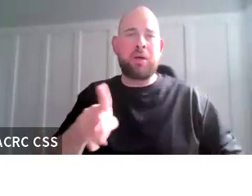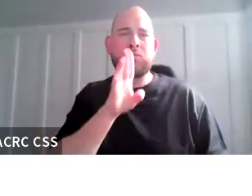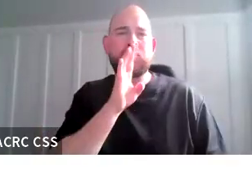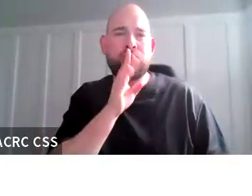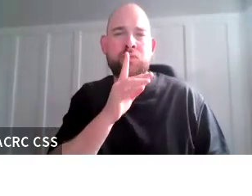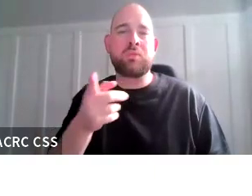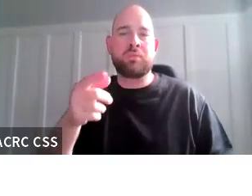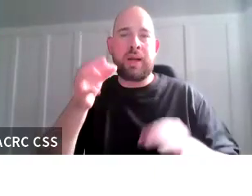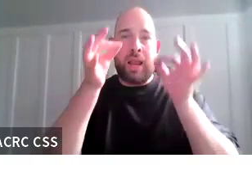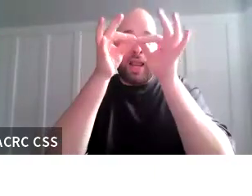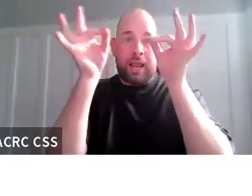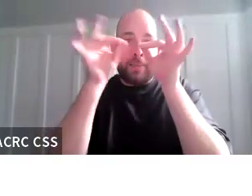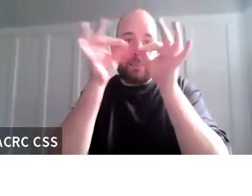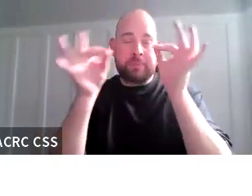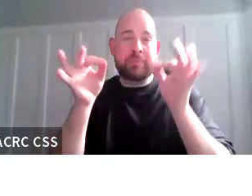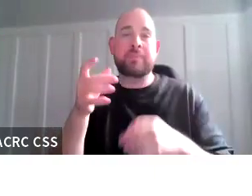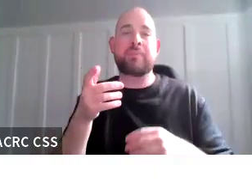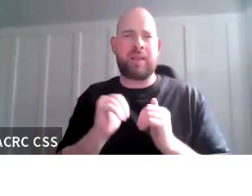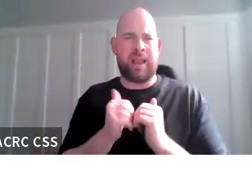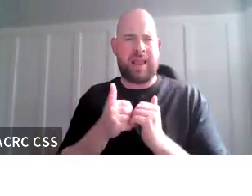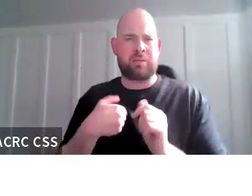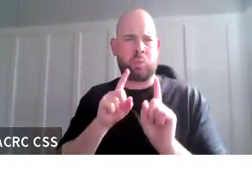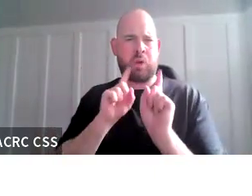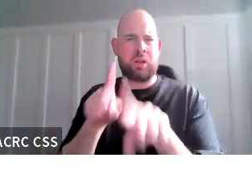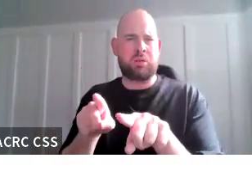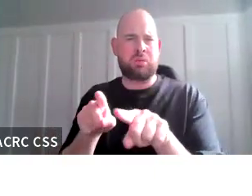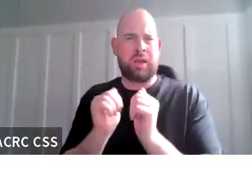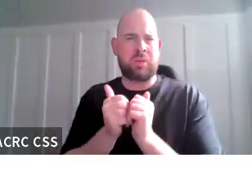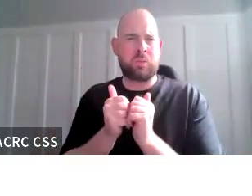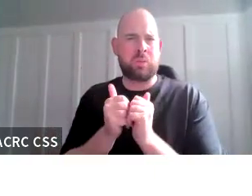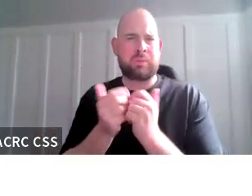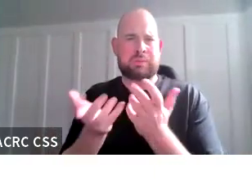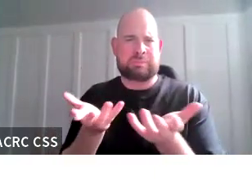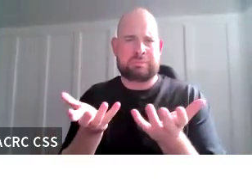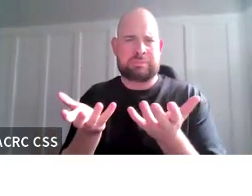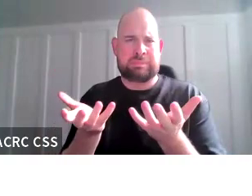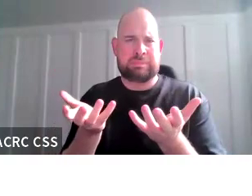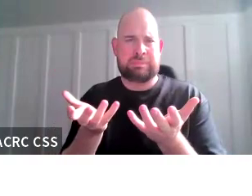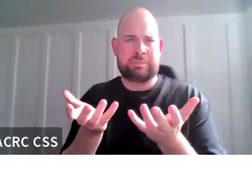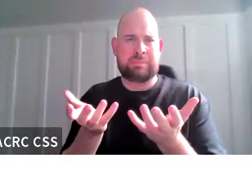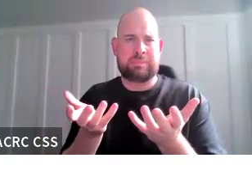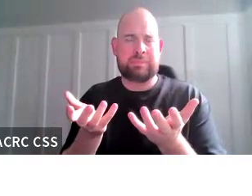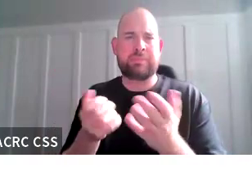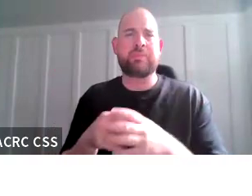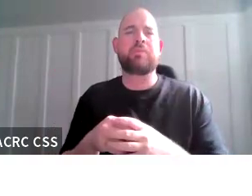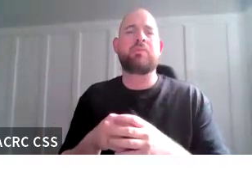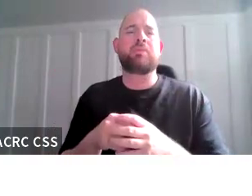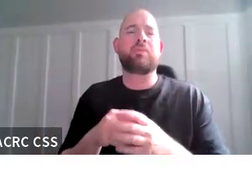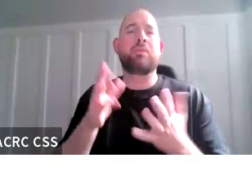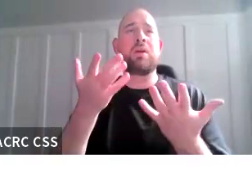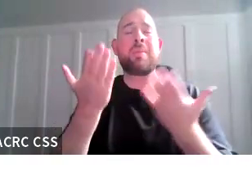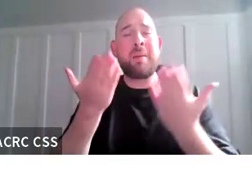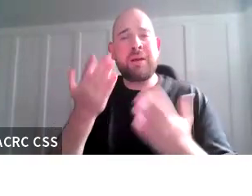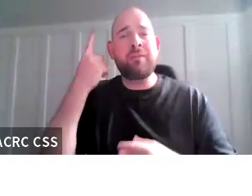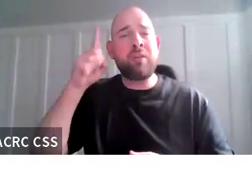open while the glasses are being used. Okay, now I'm fine. I have access to the